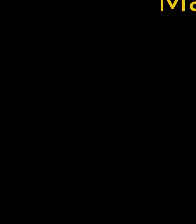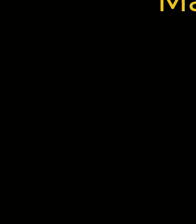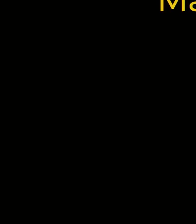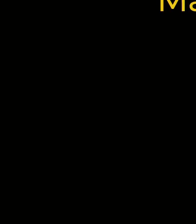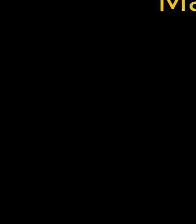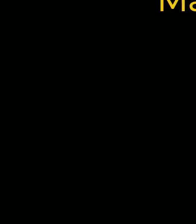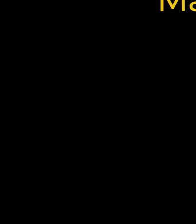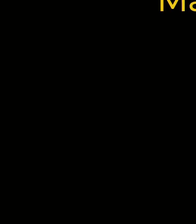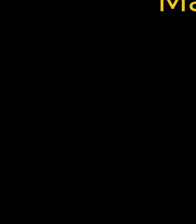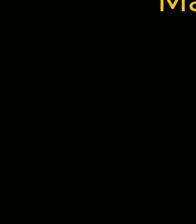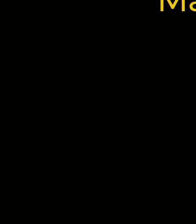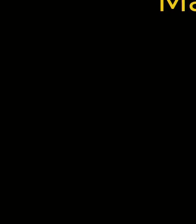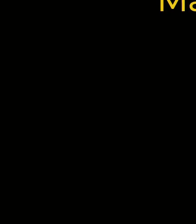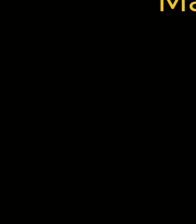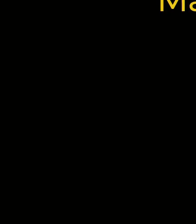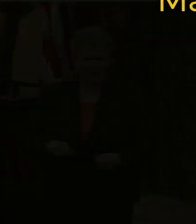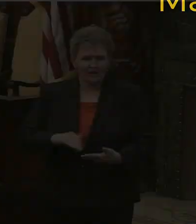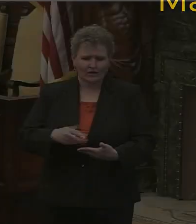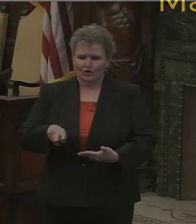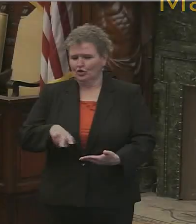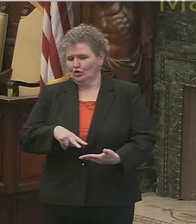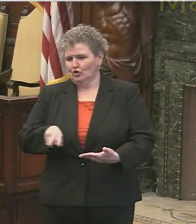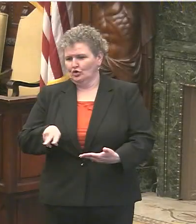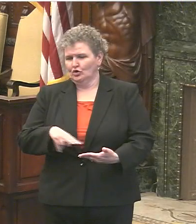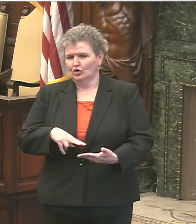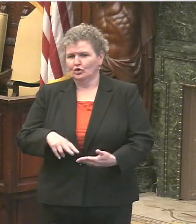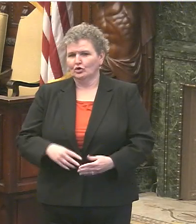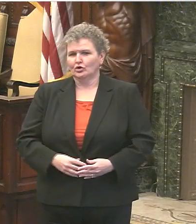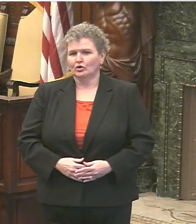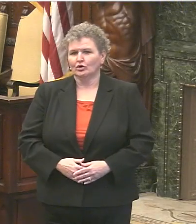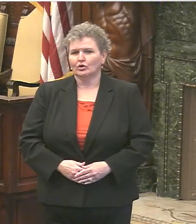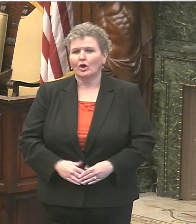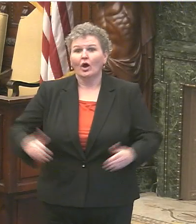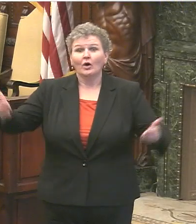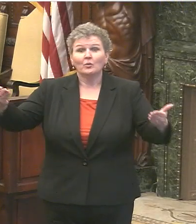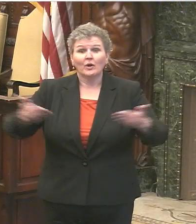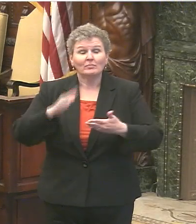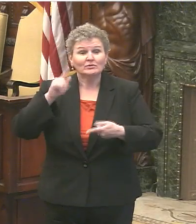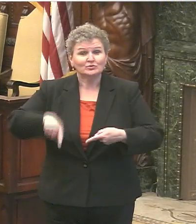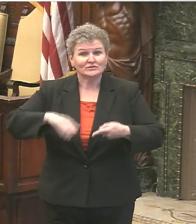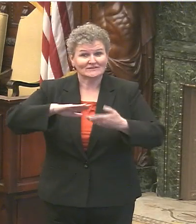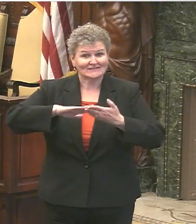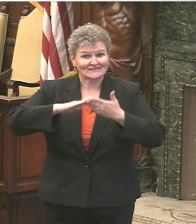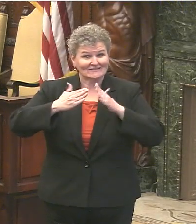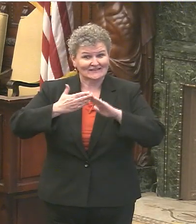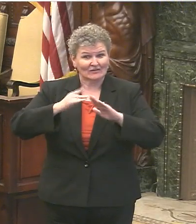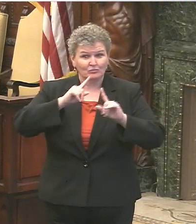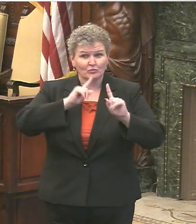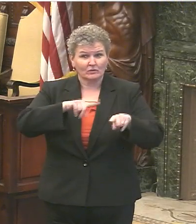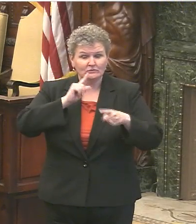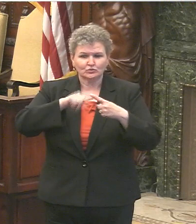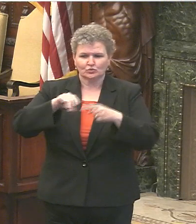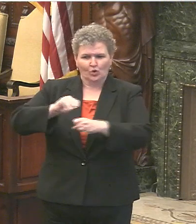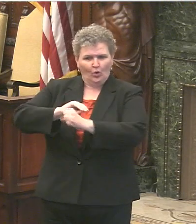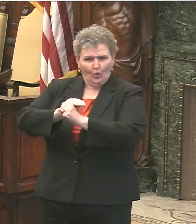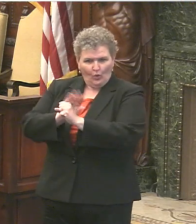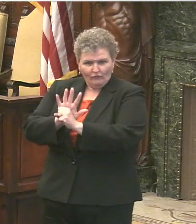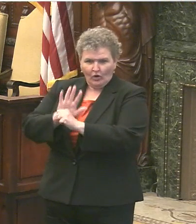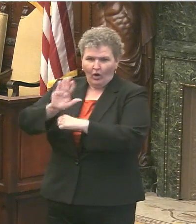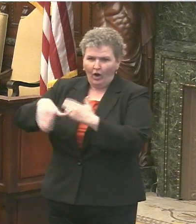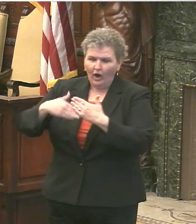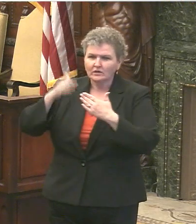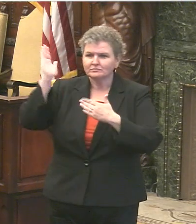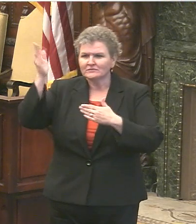Good afternoon, and thank you for joining our briefing on the City of Philadelphia's response to COVID-19. Today, all of our speakers are joining the